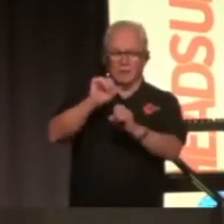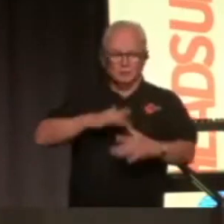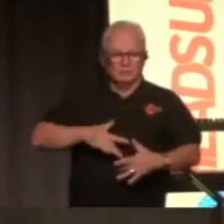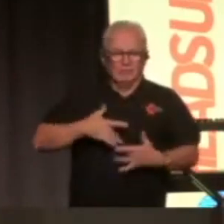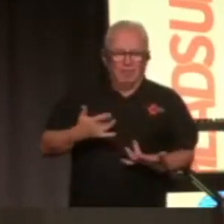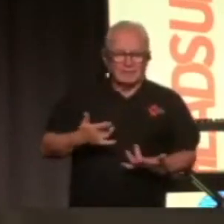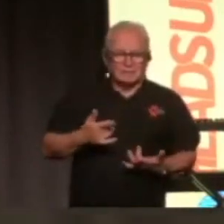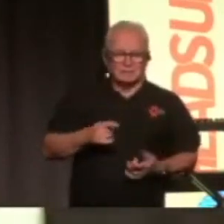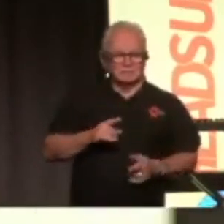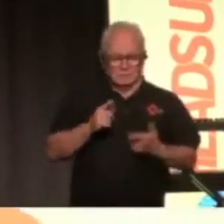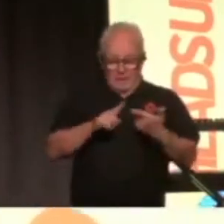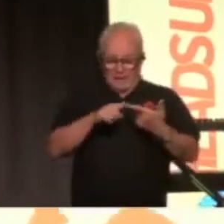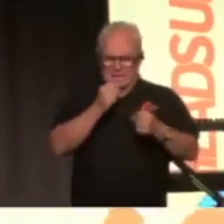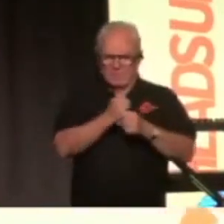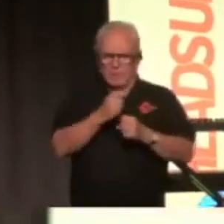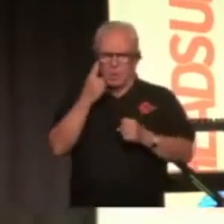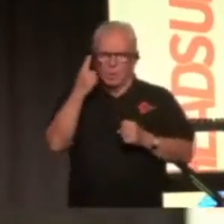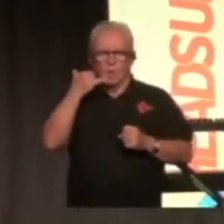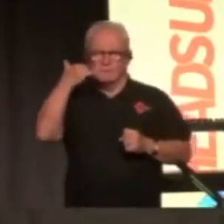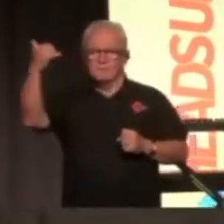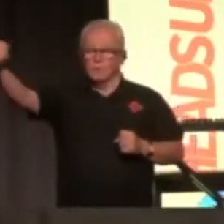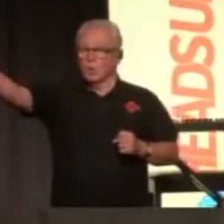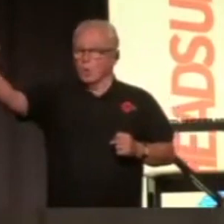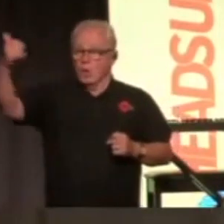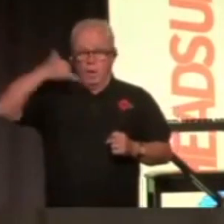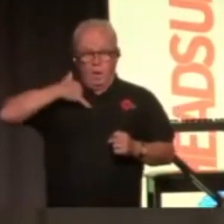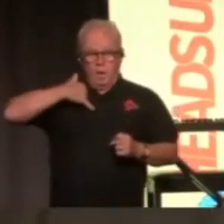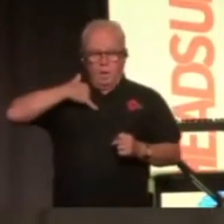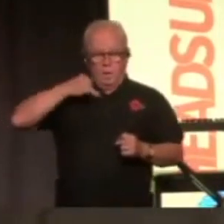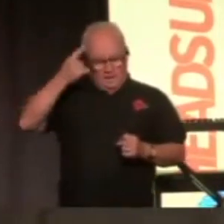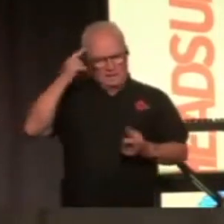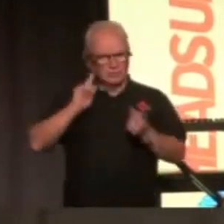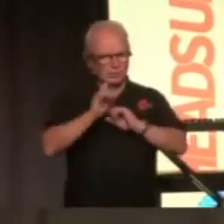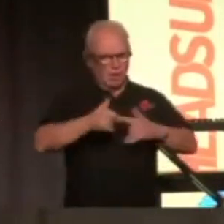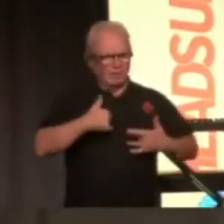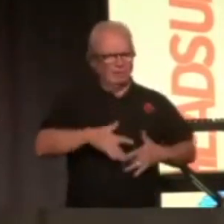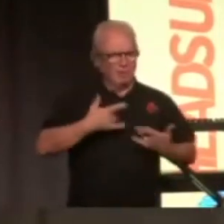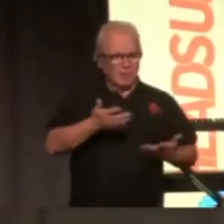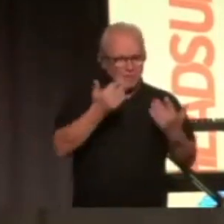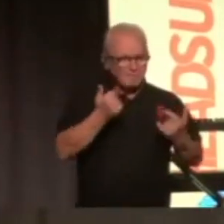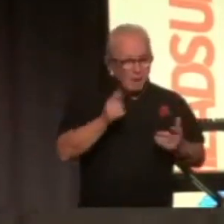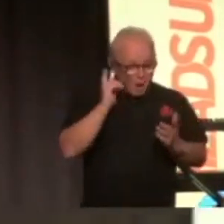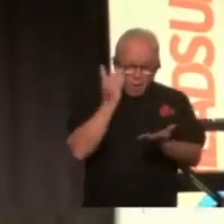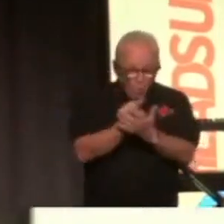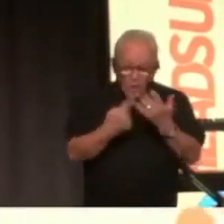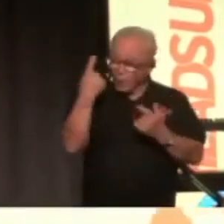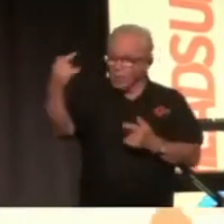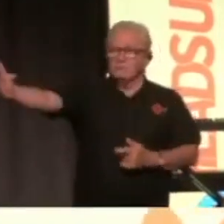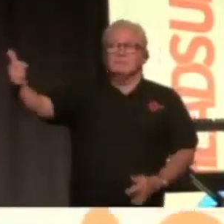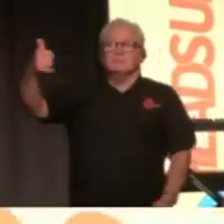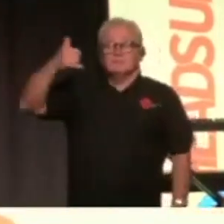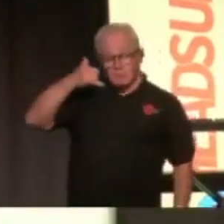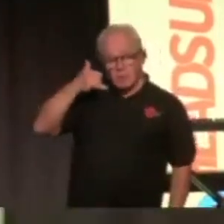One phone call can change how you feel. Oh, come on. One phone call